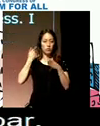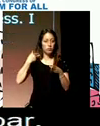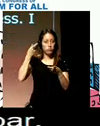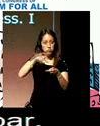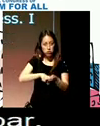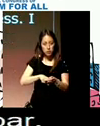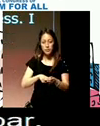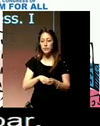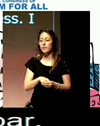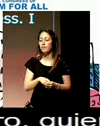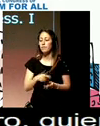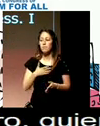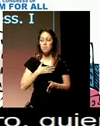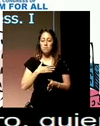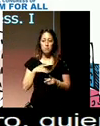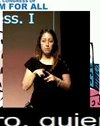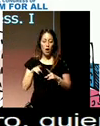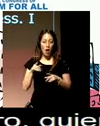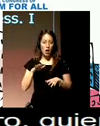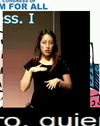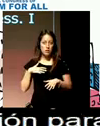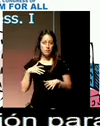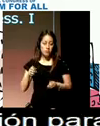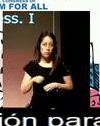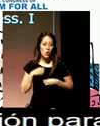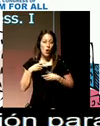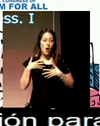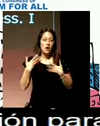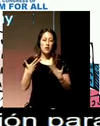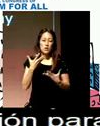see the many ways that all of you are working with accessibility.